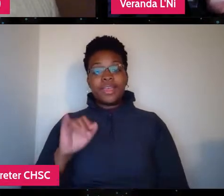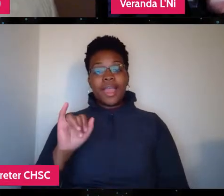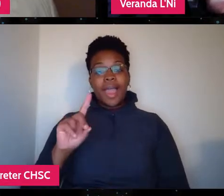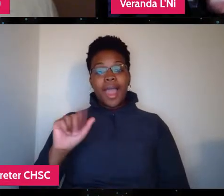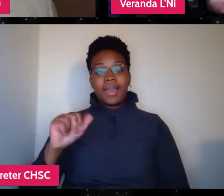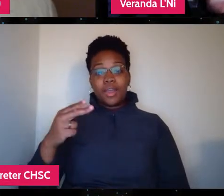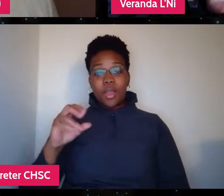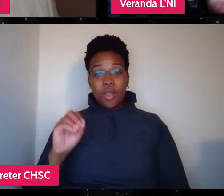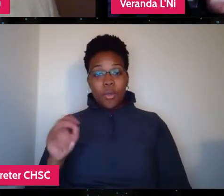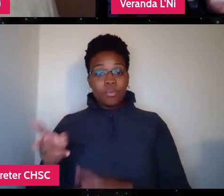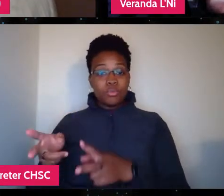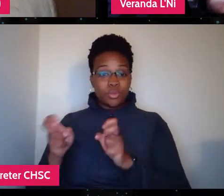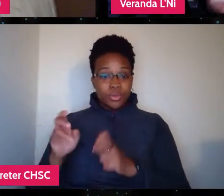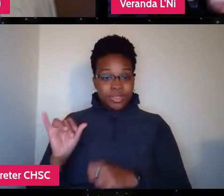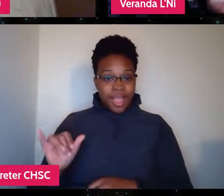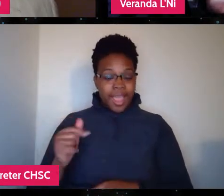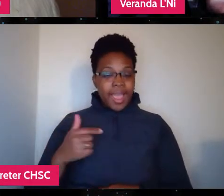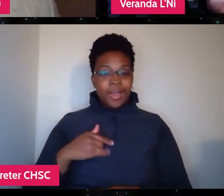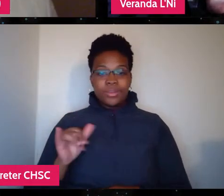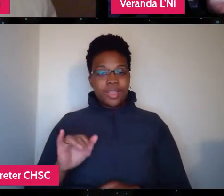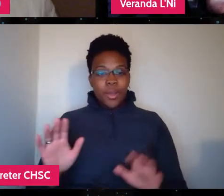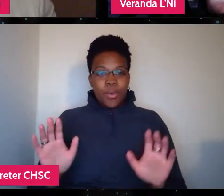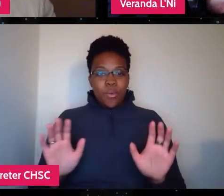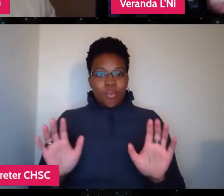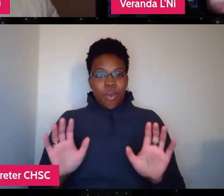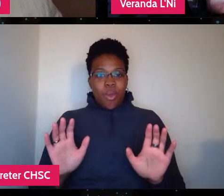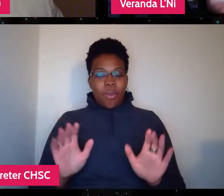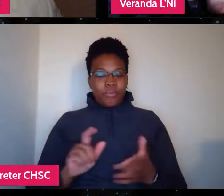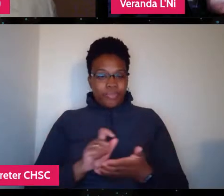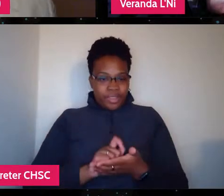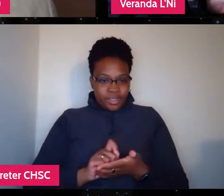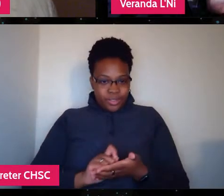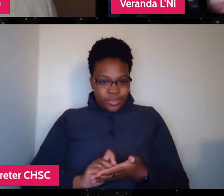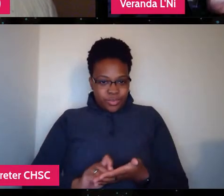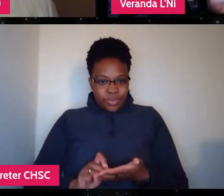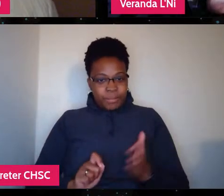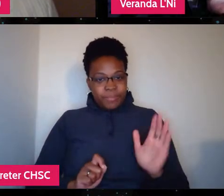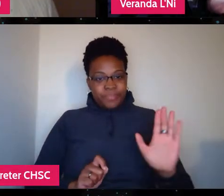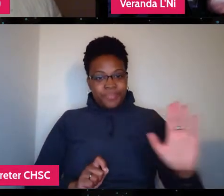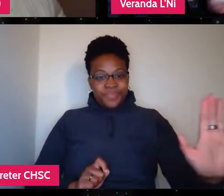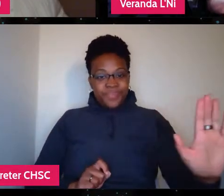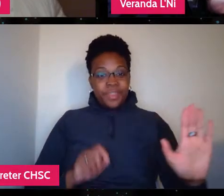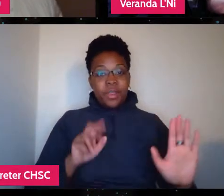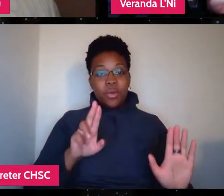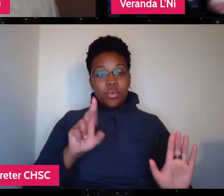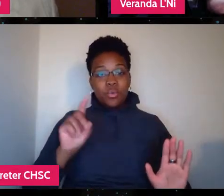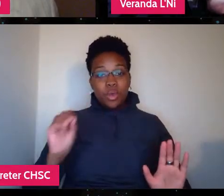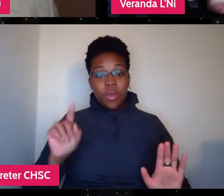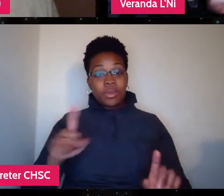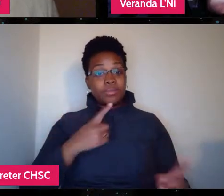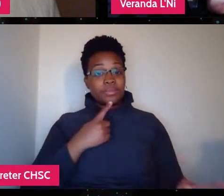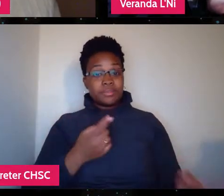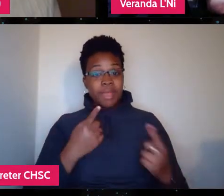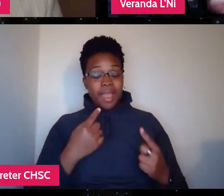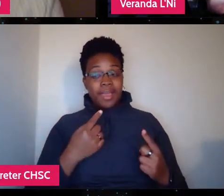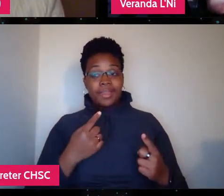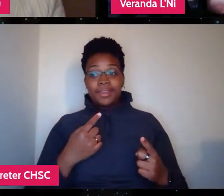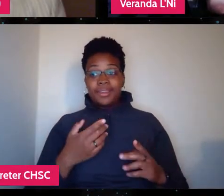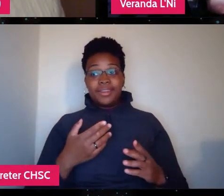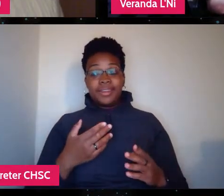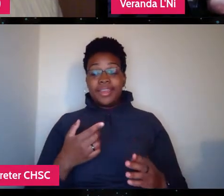was like, whoa. So we got the script to Udo, and he really responded to it. And before I knew it, I was flying out